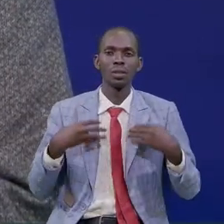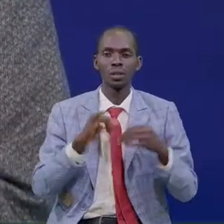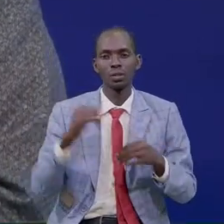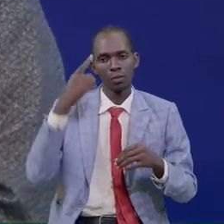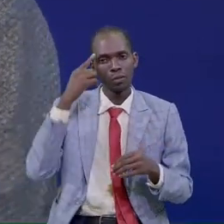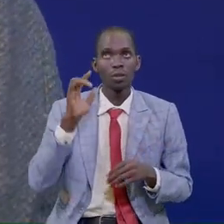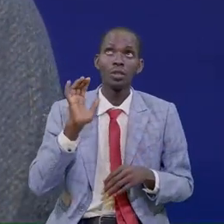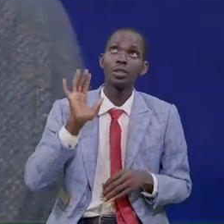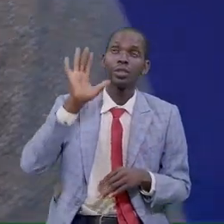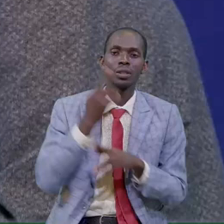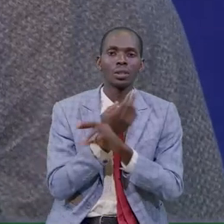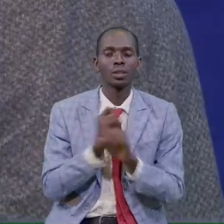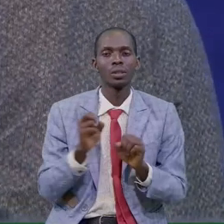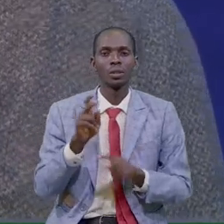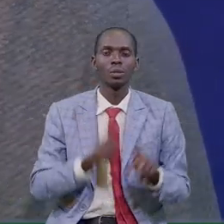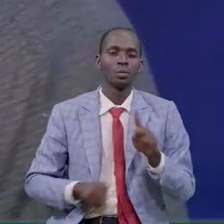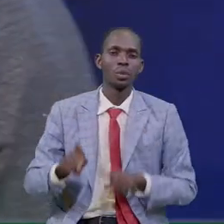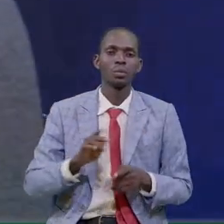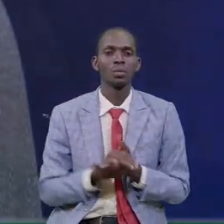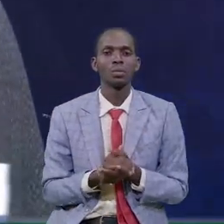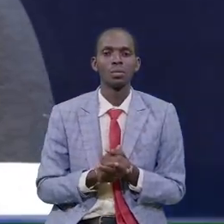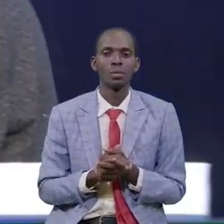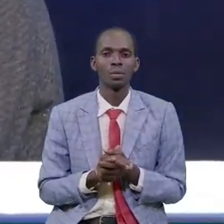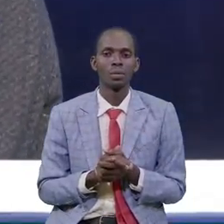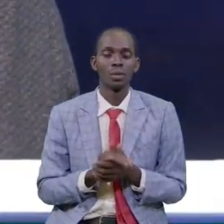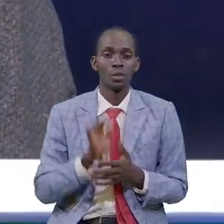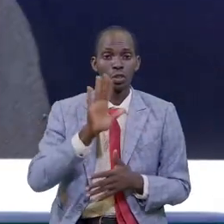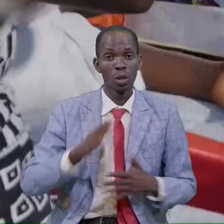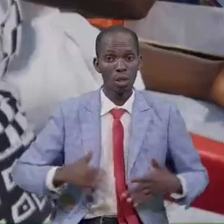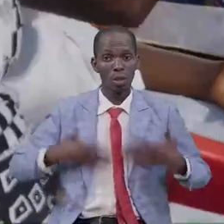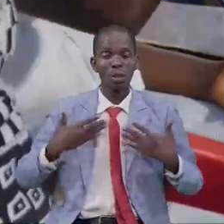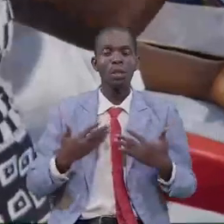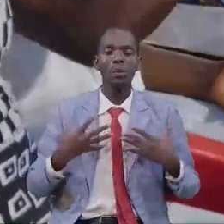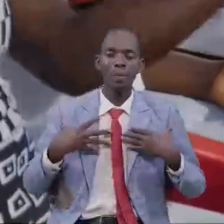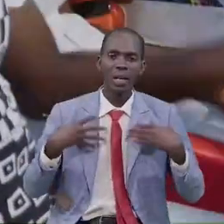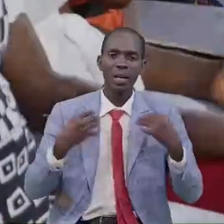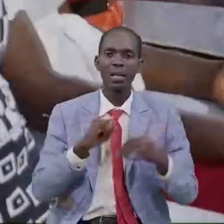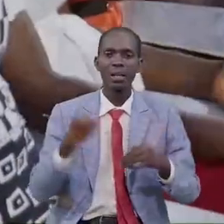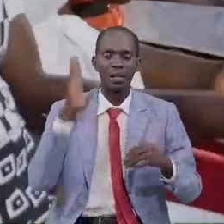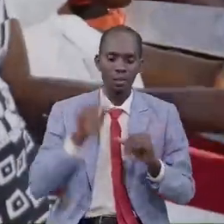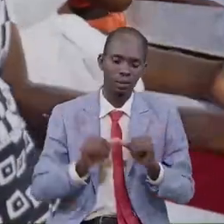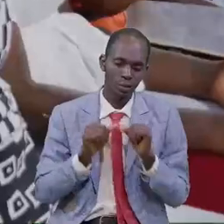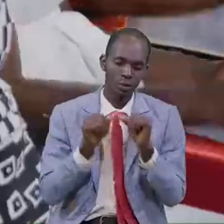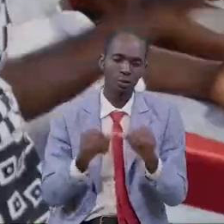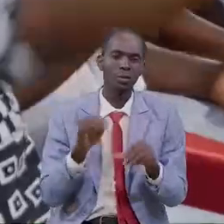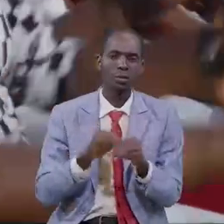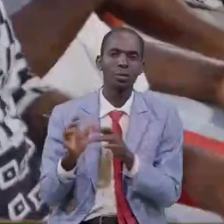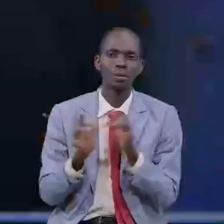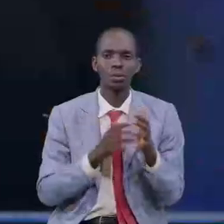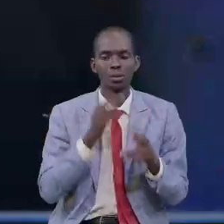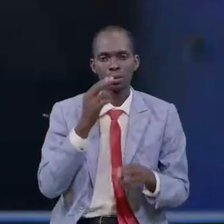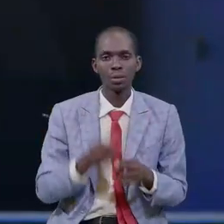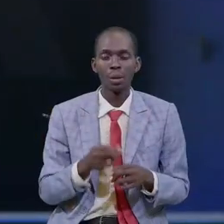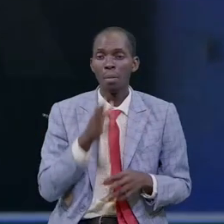people. Your life healing will continue. La guérison va continuer dans votre Mama, vie. Healing Mama,